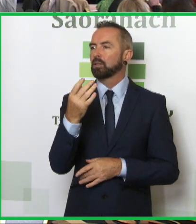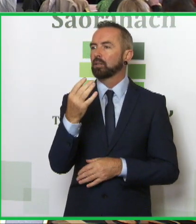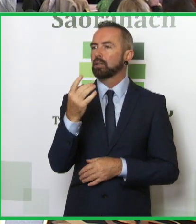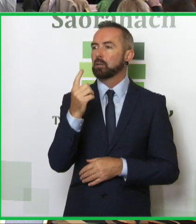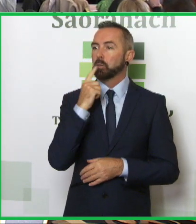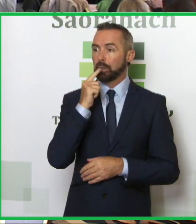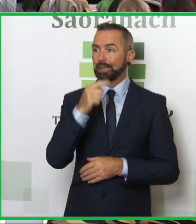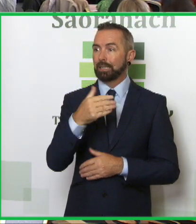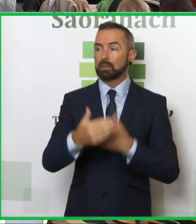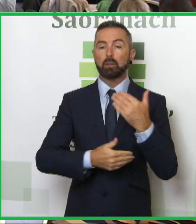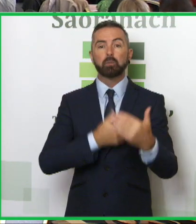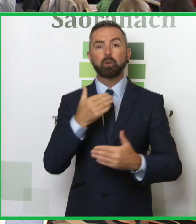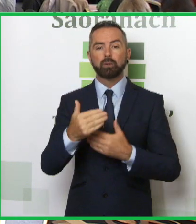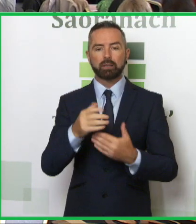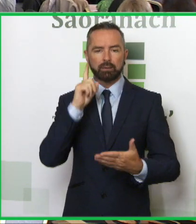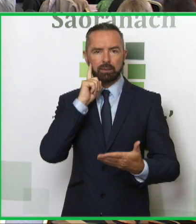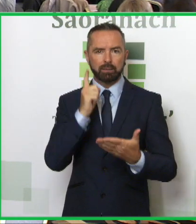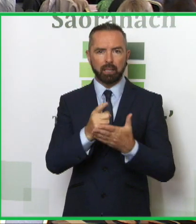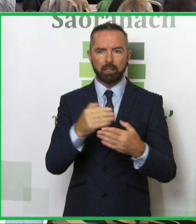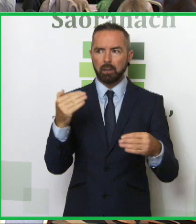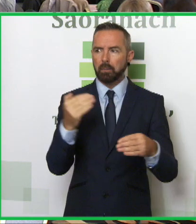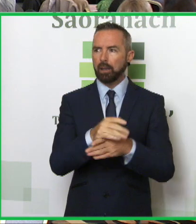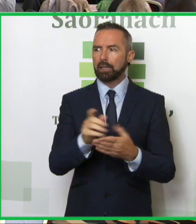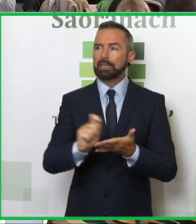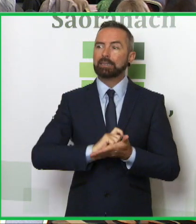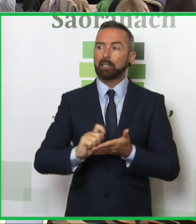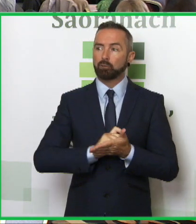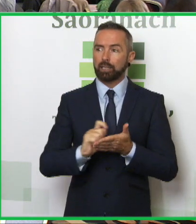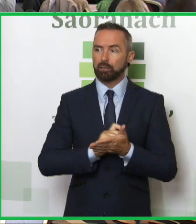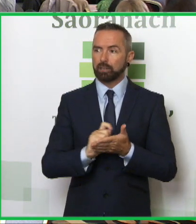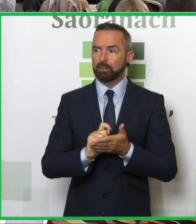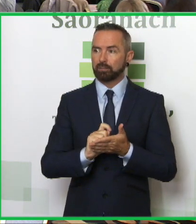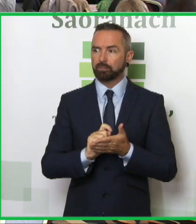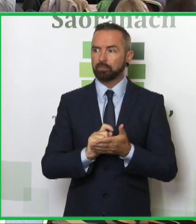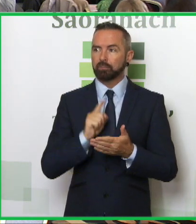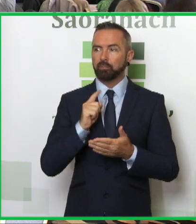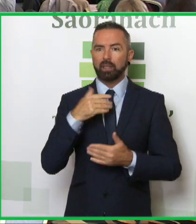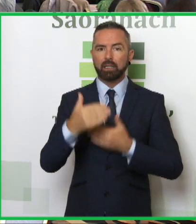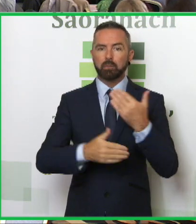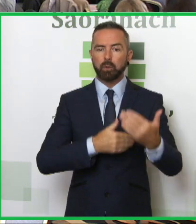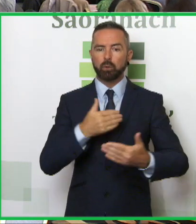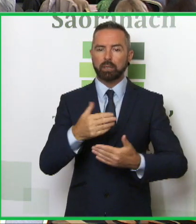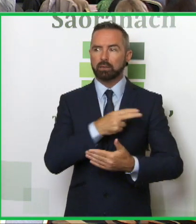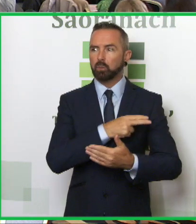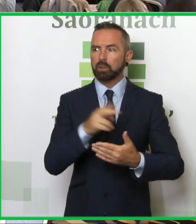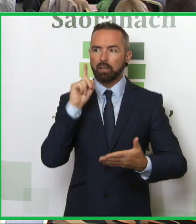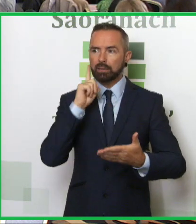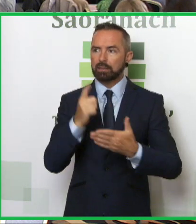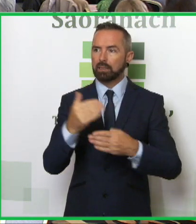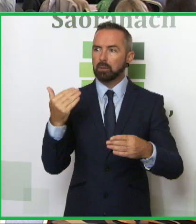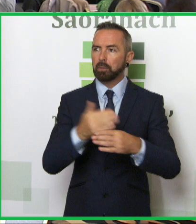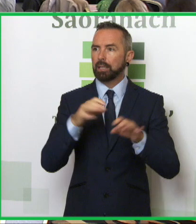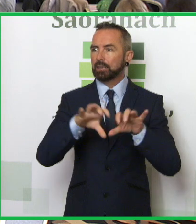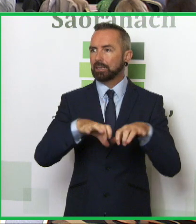this process was decided on by the Secretariat. Again, this process wasn't a decision that the